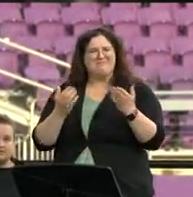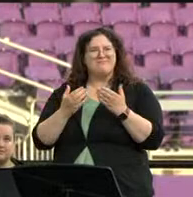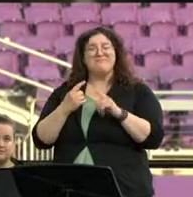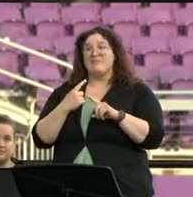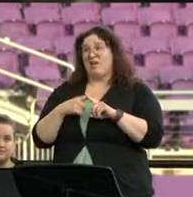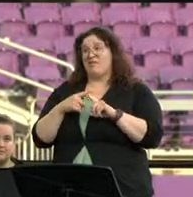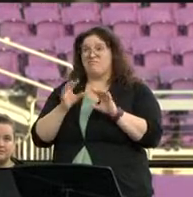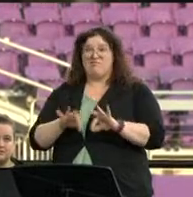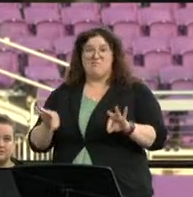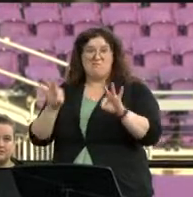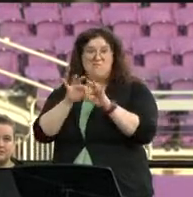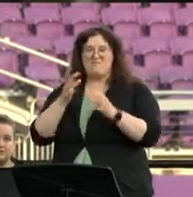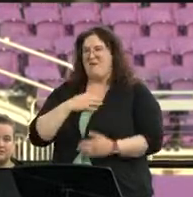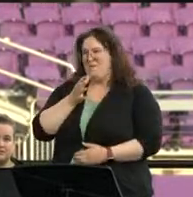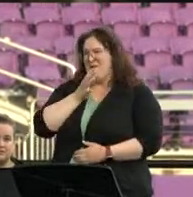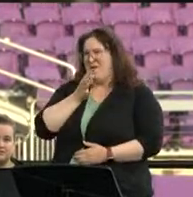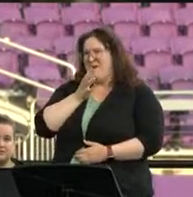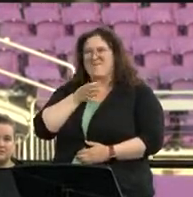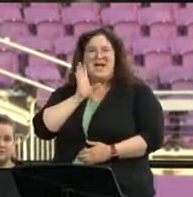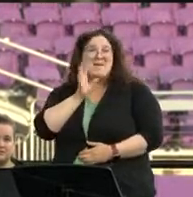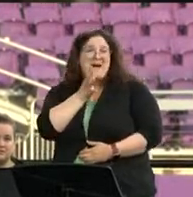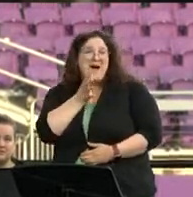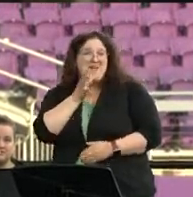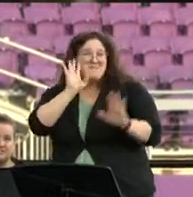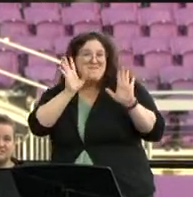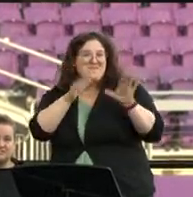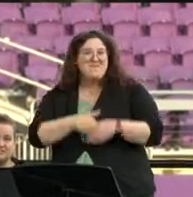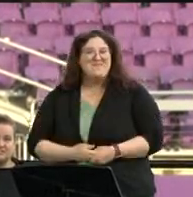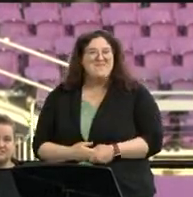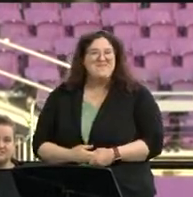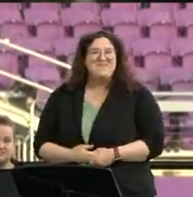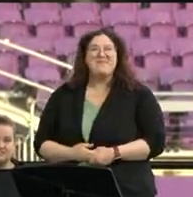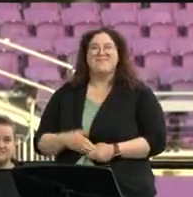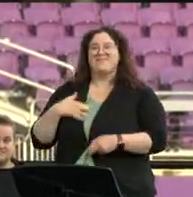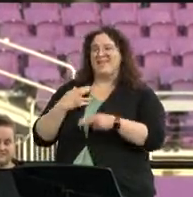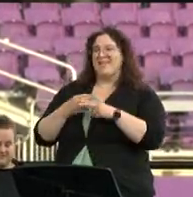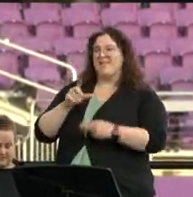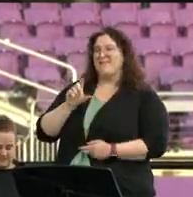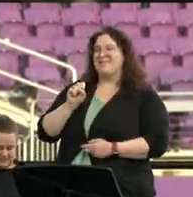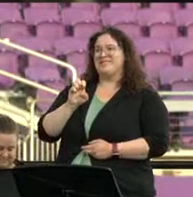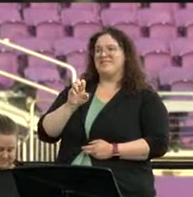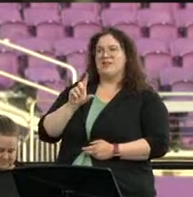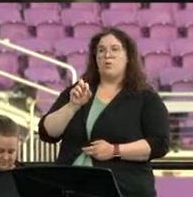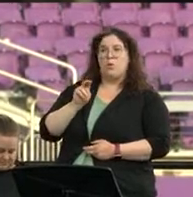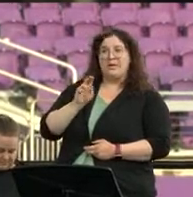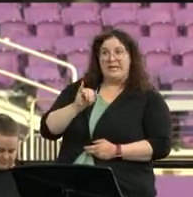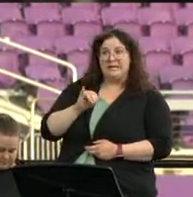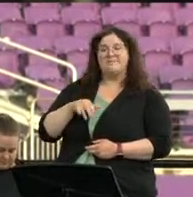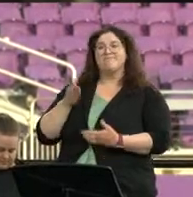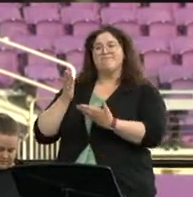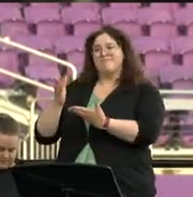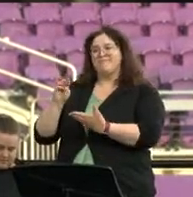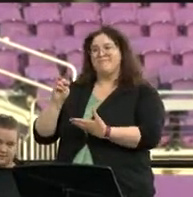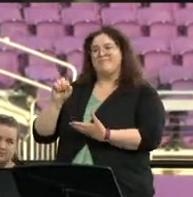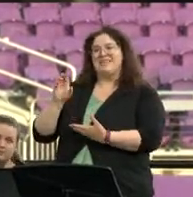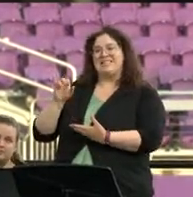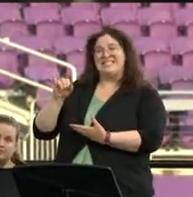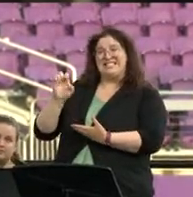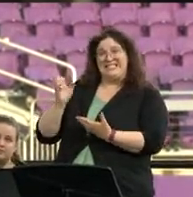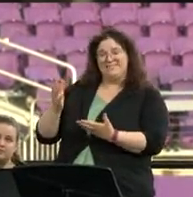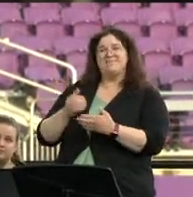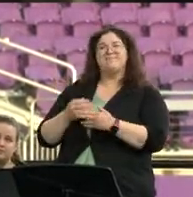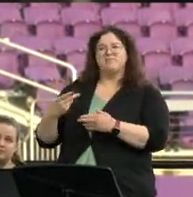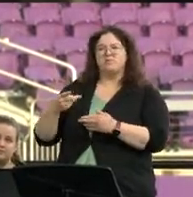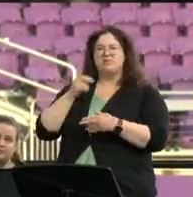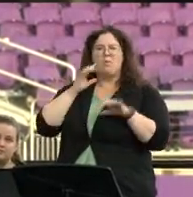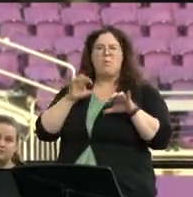most importantly, my mom. Hi, Mom! My name's Saloni Somya, and my partner here is Macy Wanning. We'll